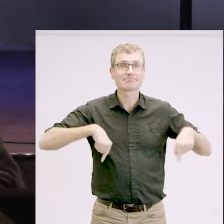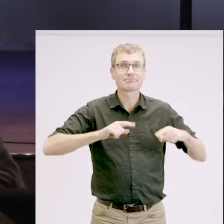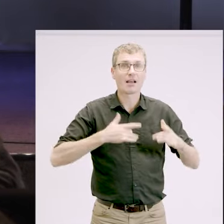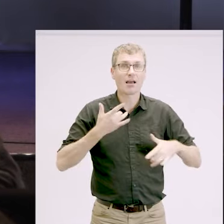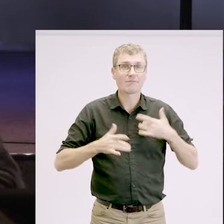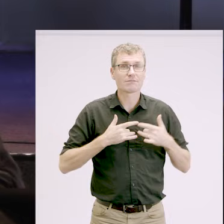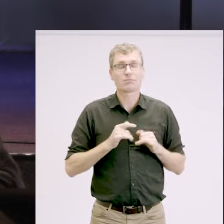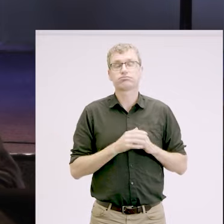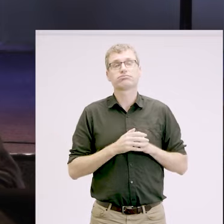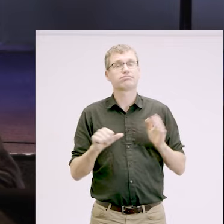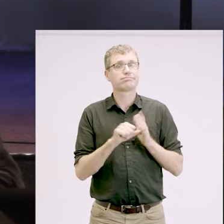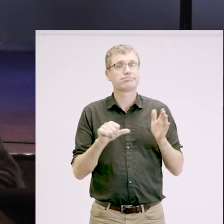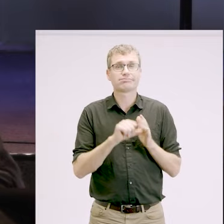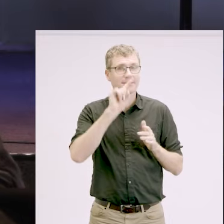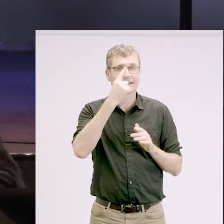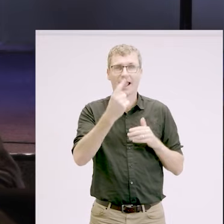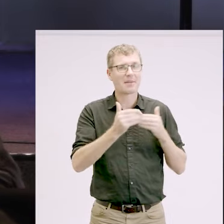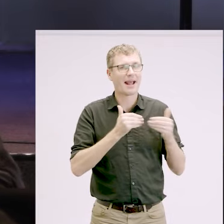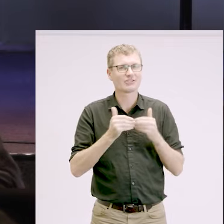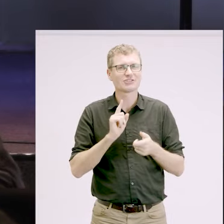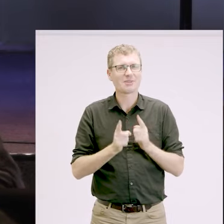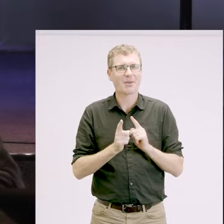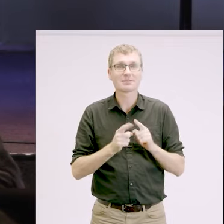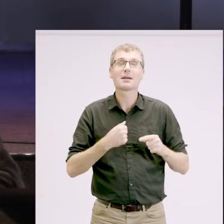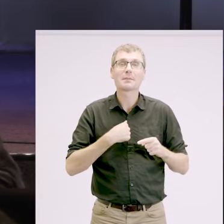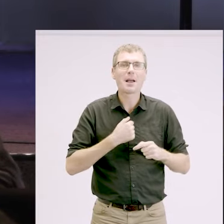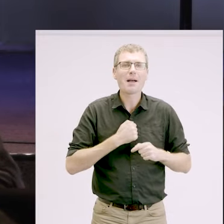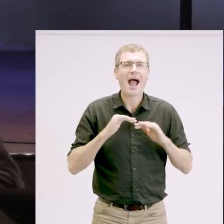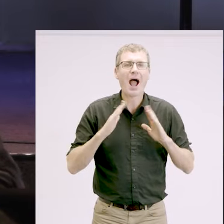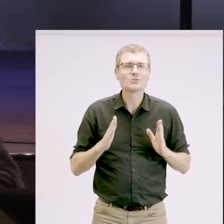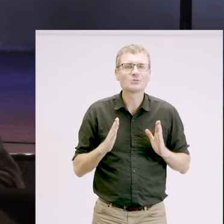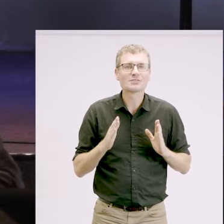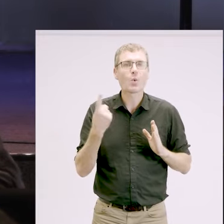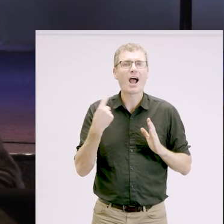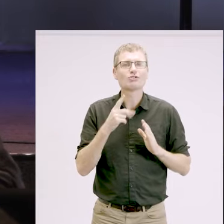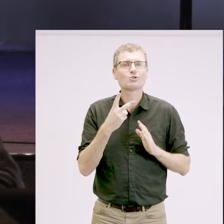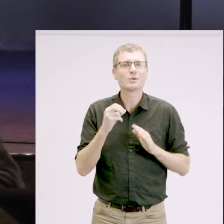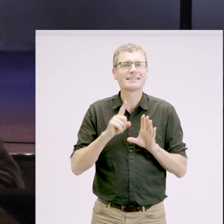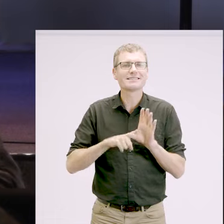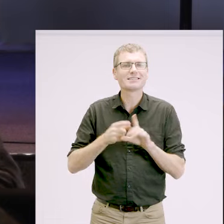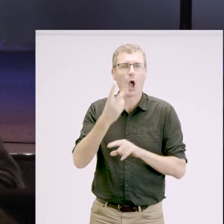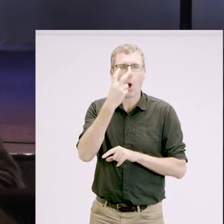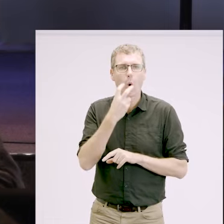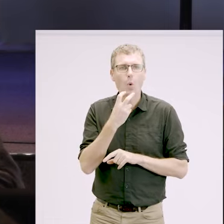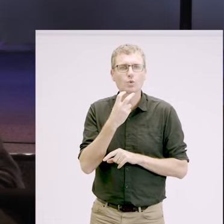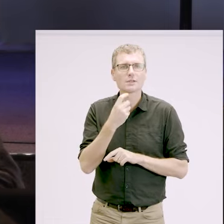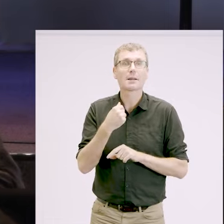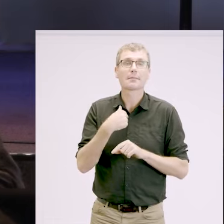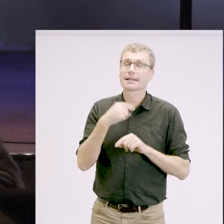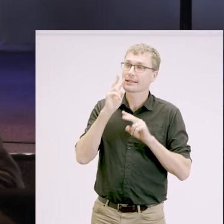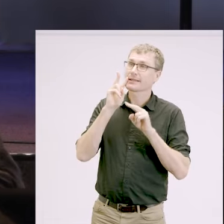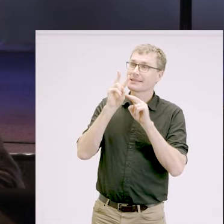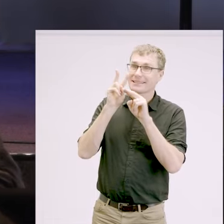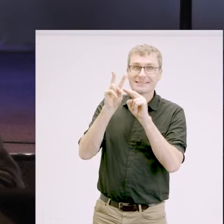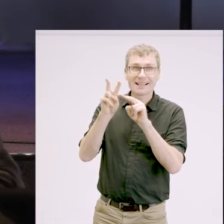right? I don't know how life feels for you guys, but for me, you know, I have a 120-year-old house, right? When I look at my